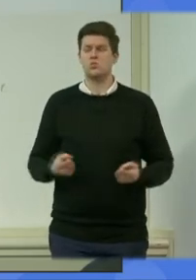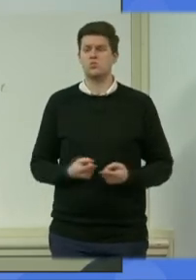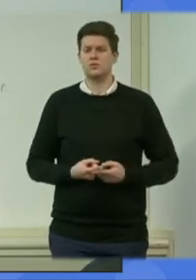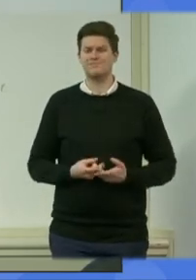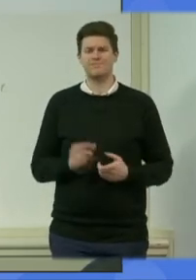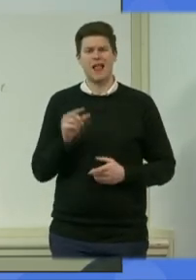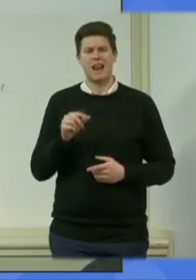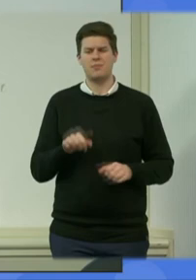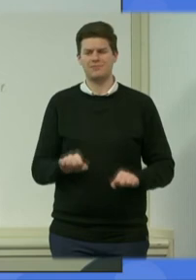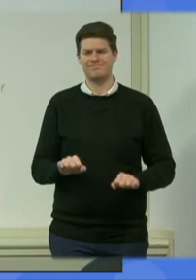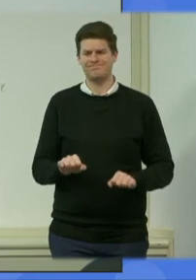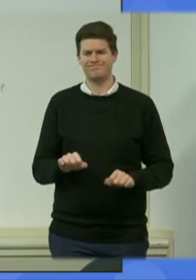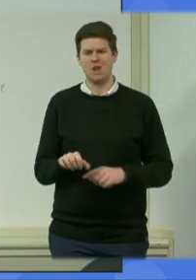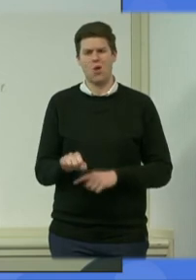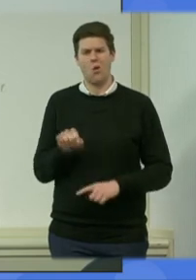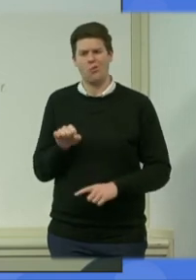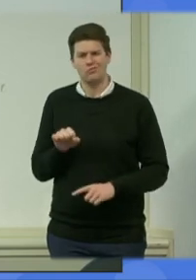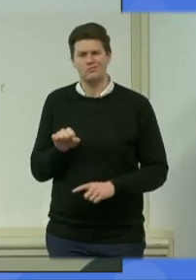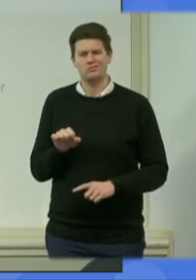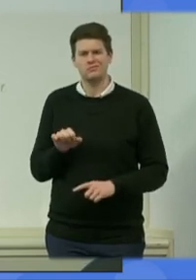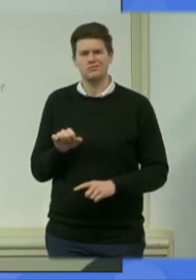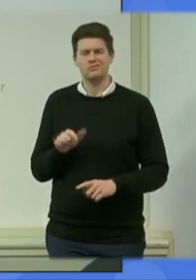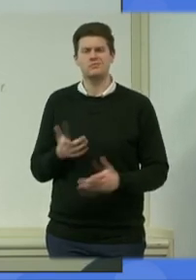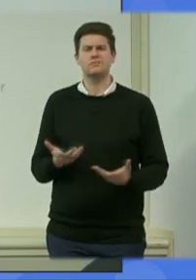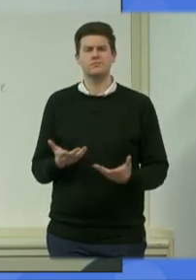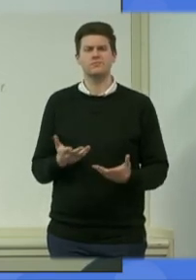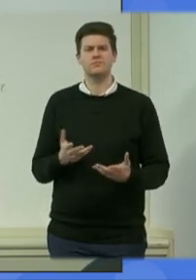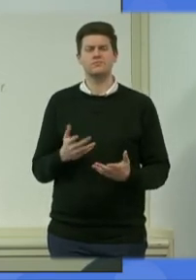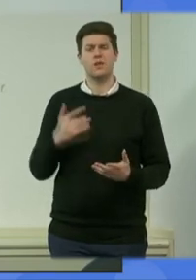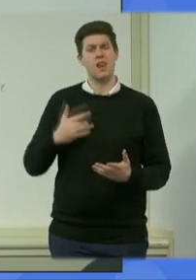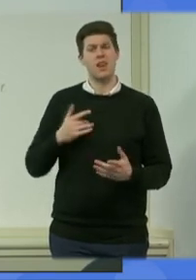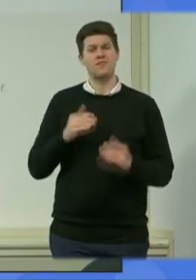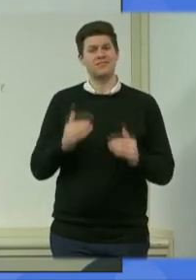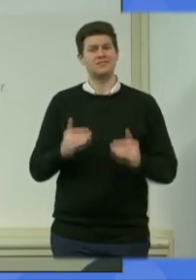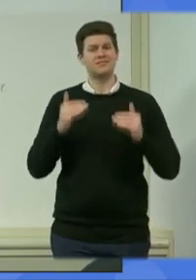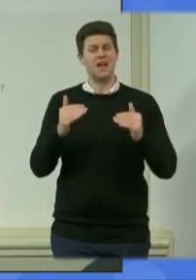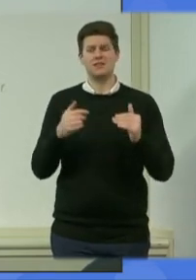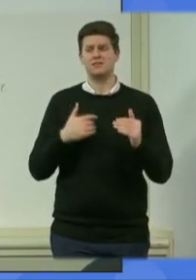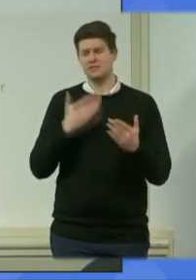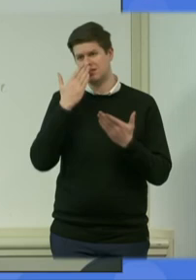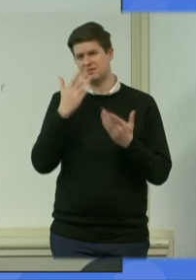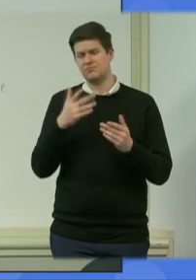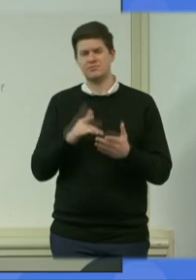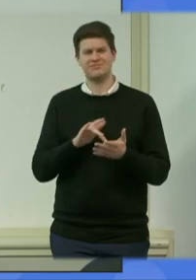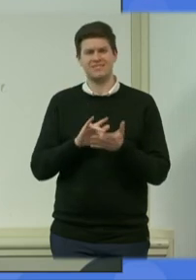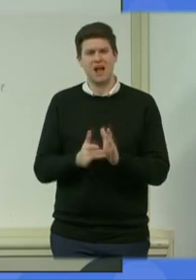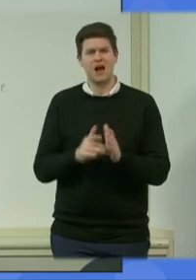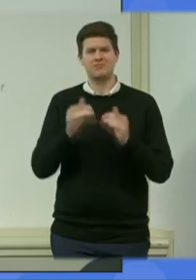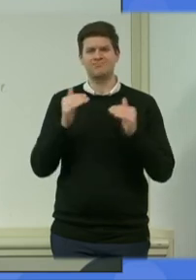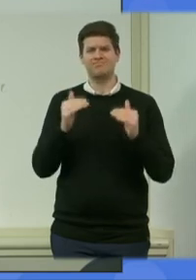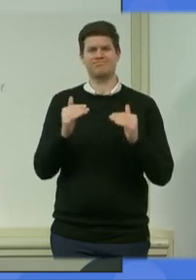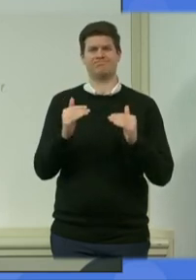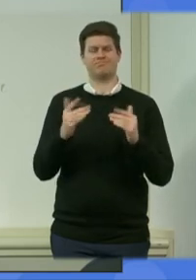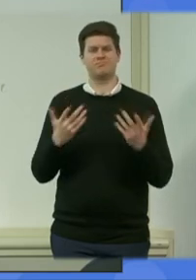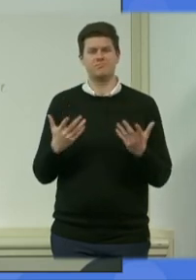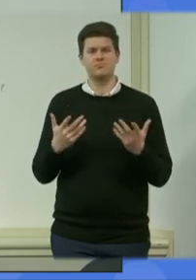is the big posh word, but the stalling of living standards in the UK. We have never faced something like this for more than 200